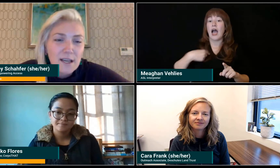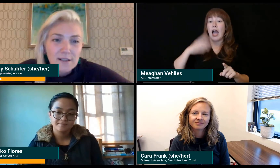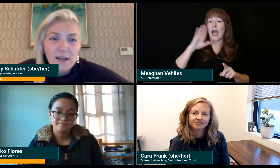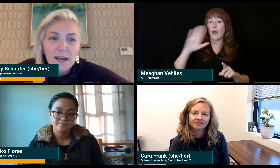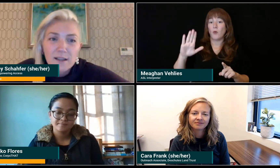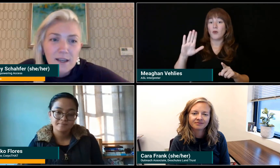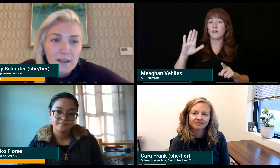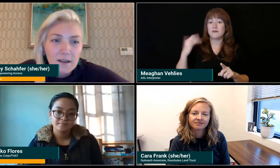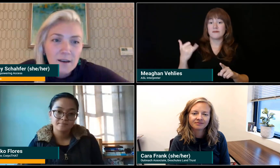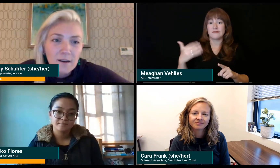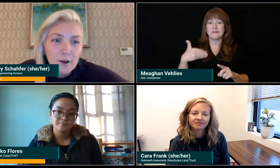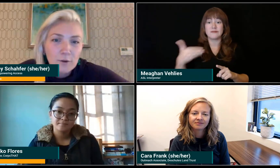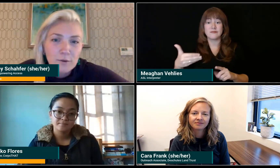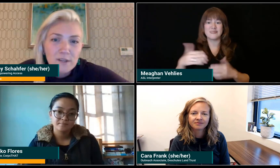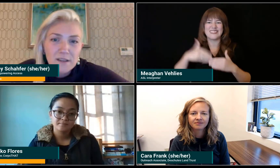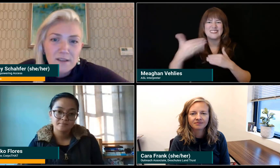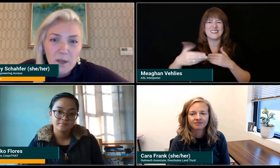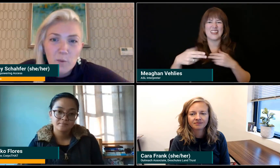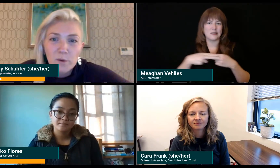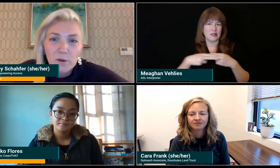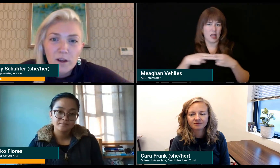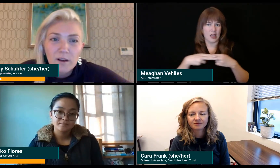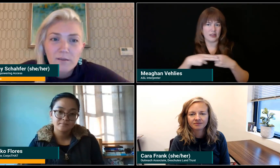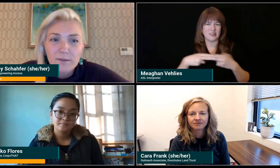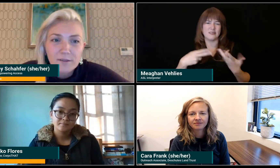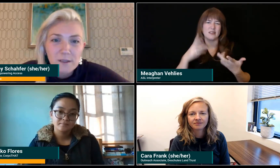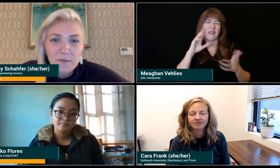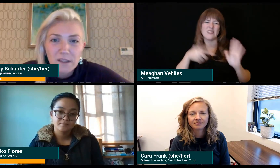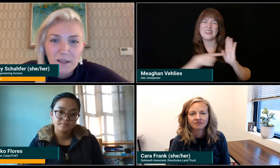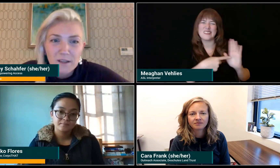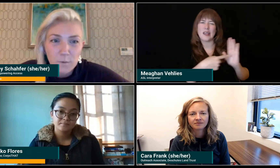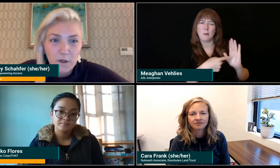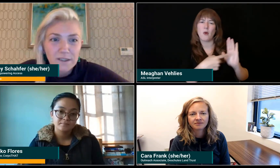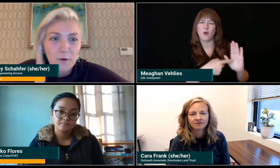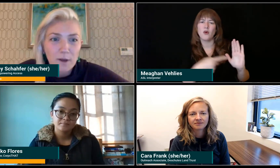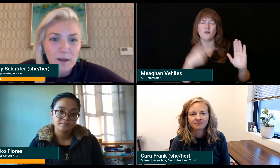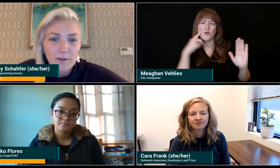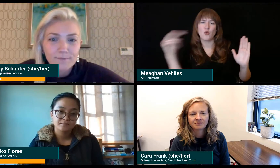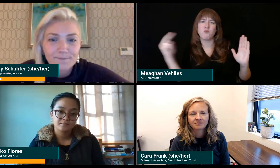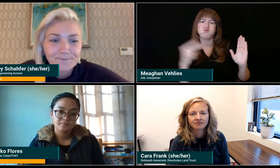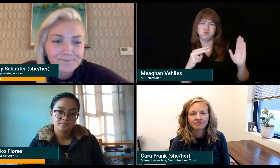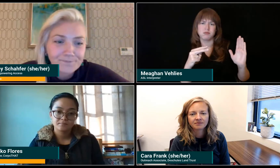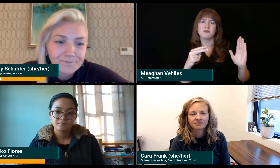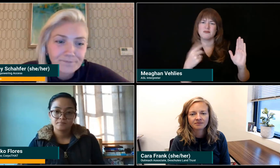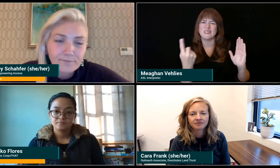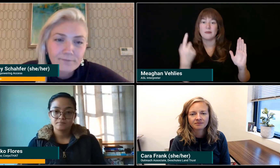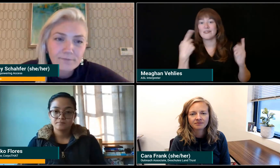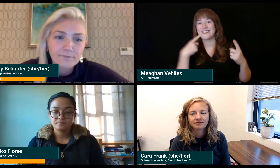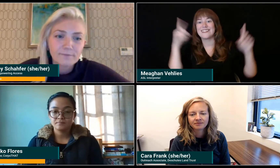next slide, then go through the example of something that has worked out well.